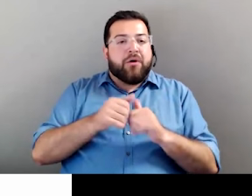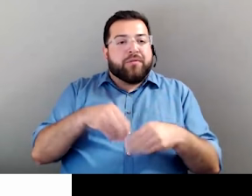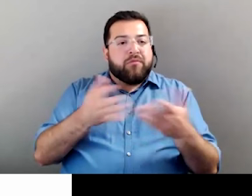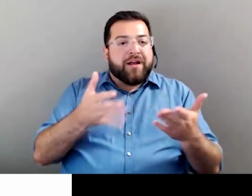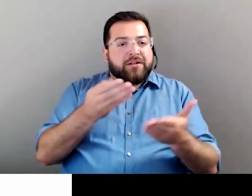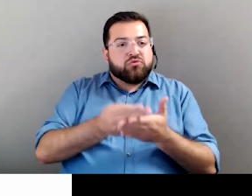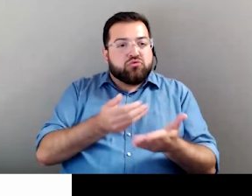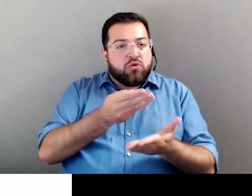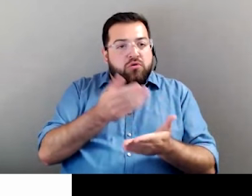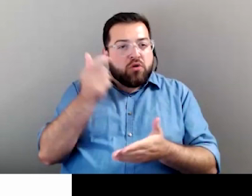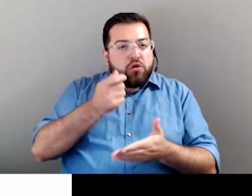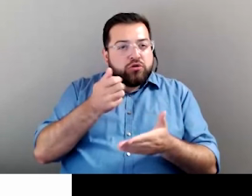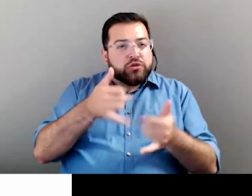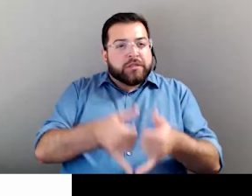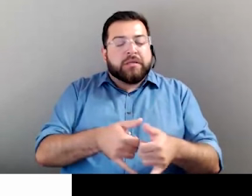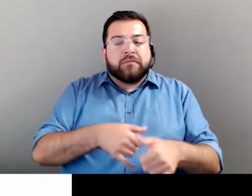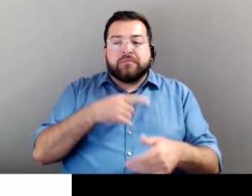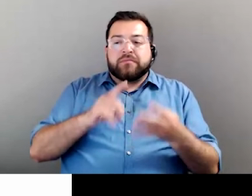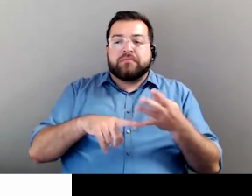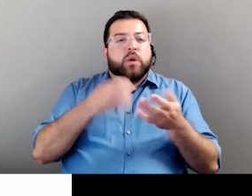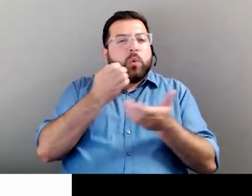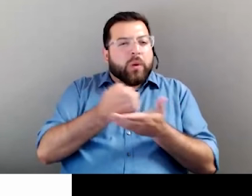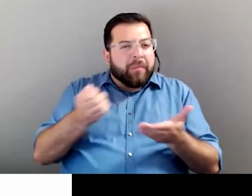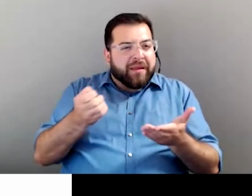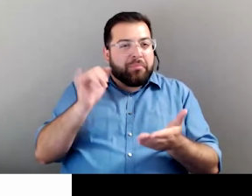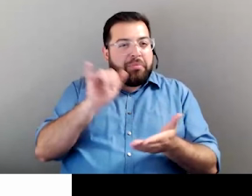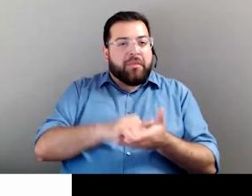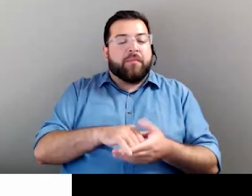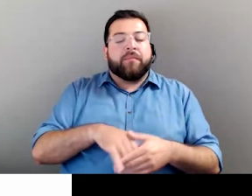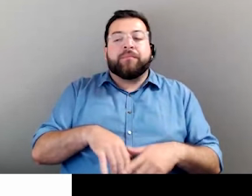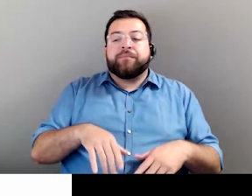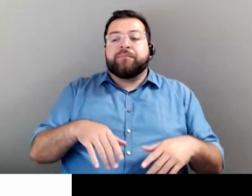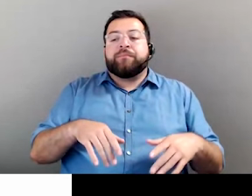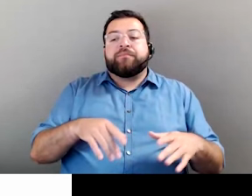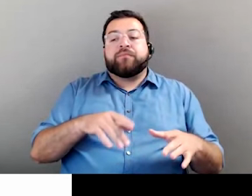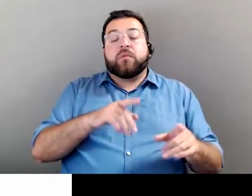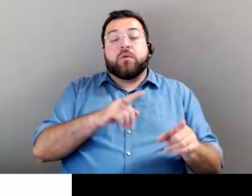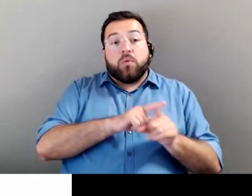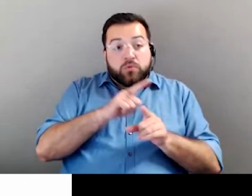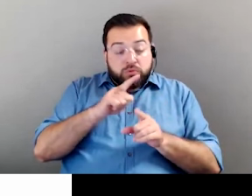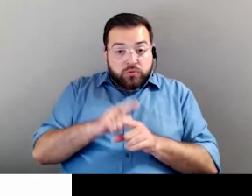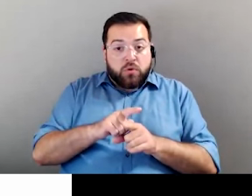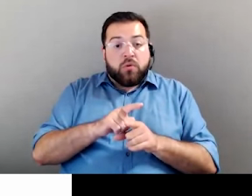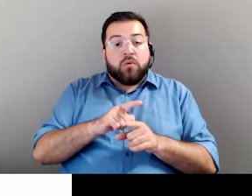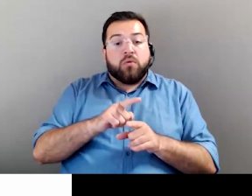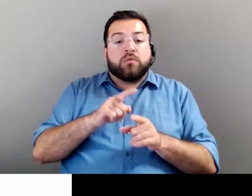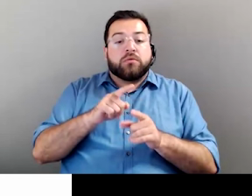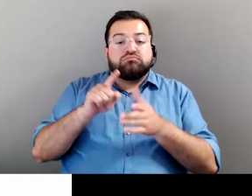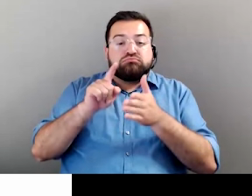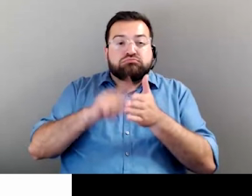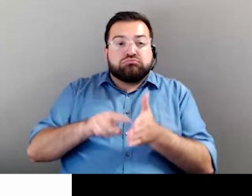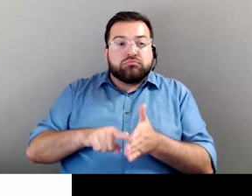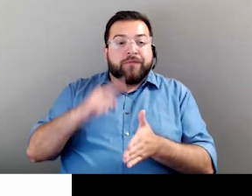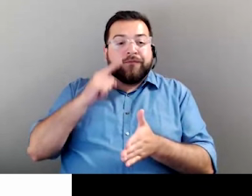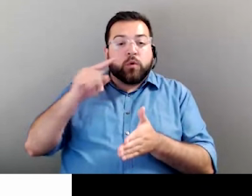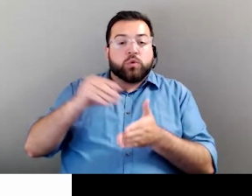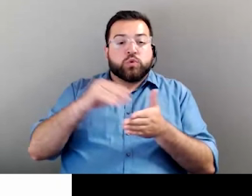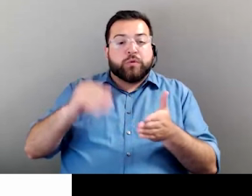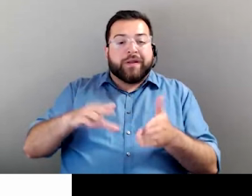too. And we also look into the students' athletic interests